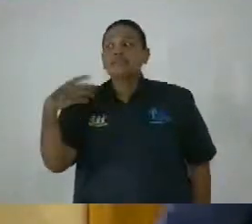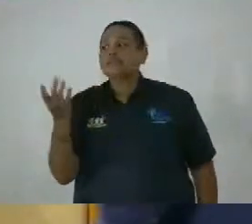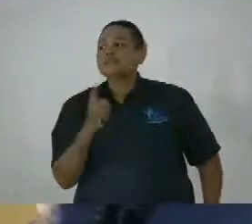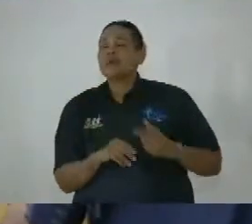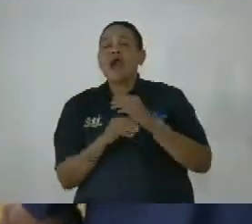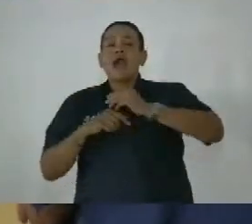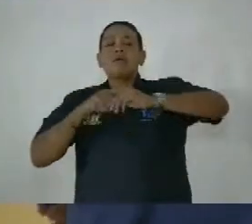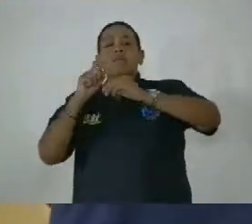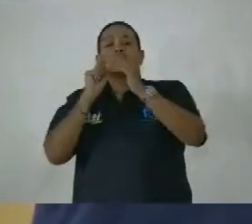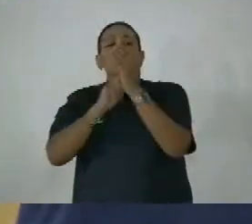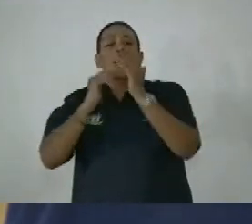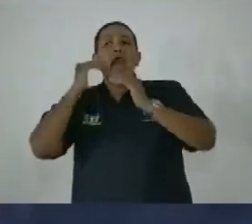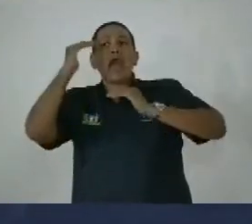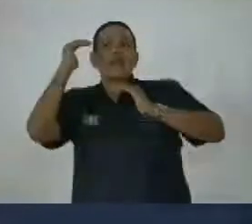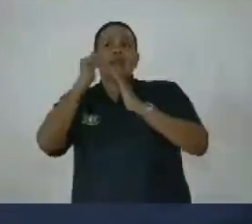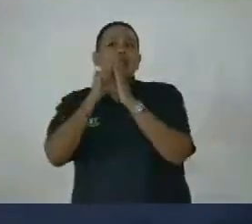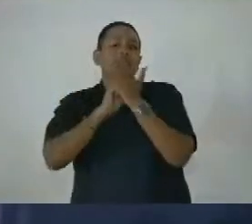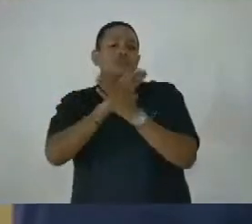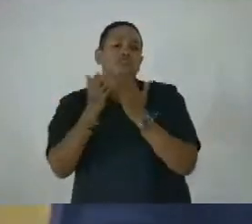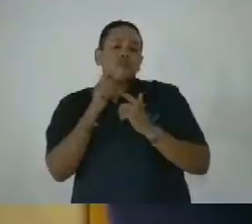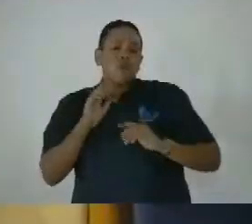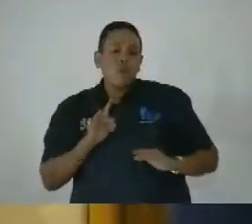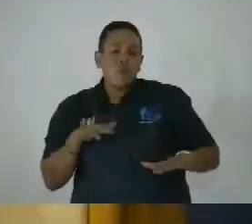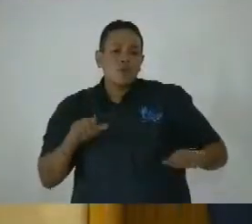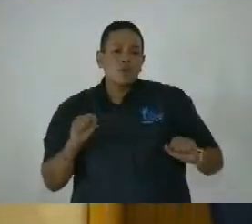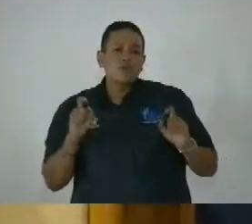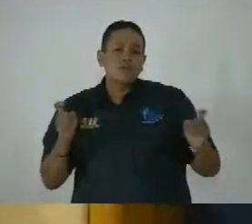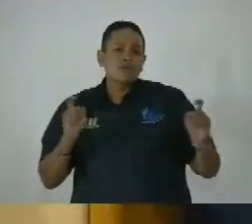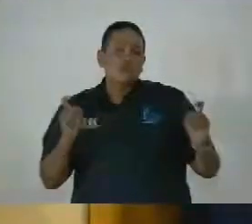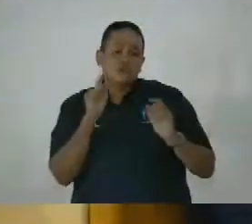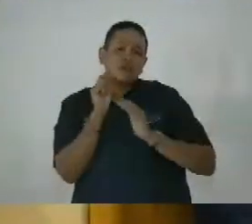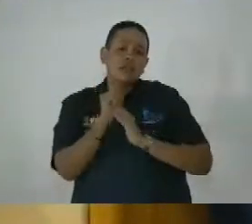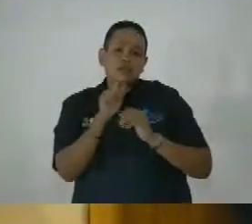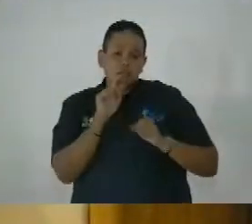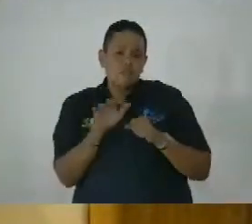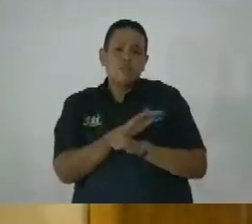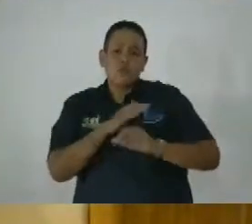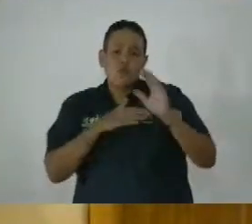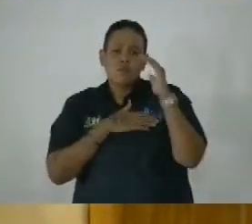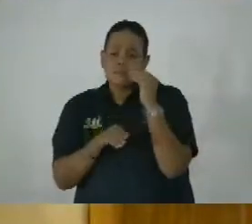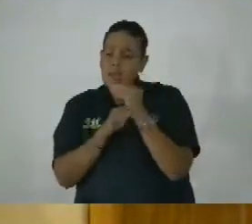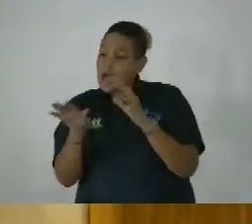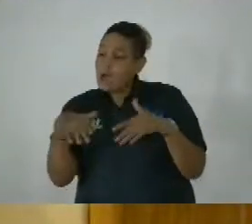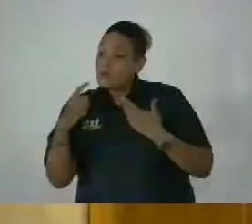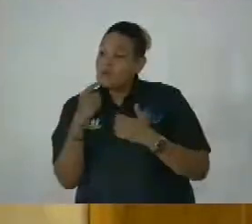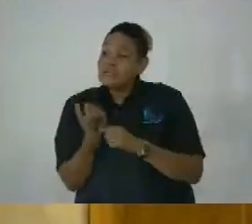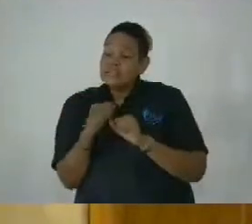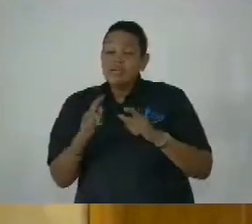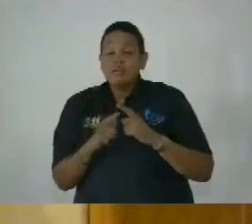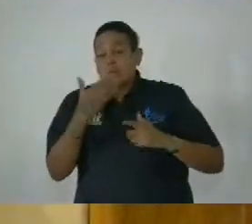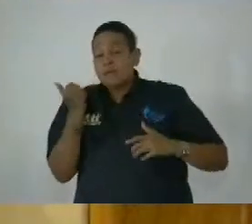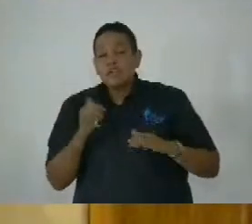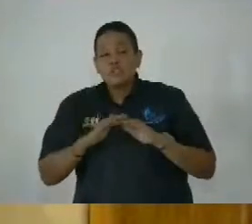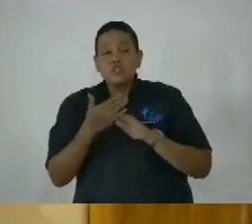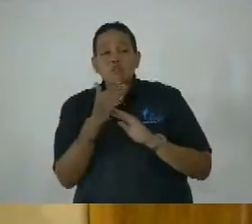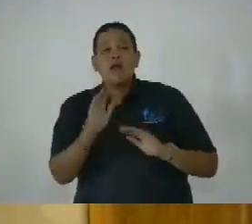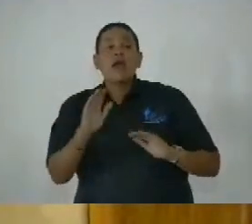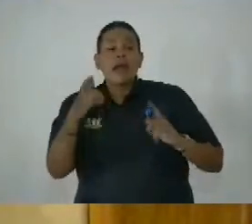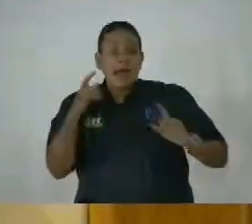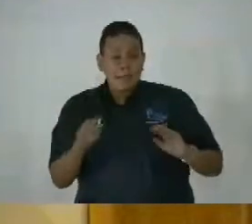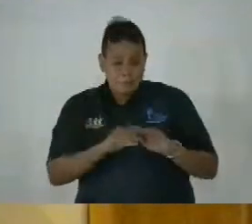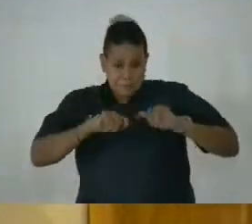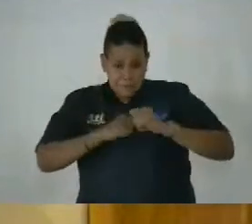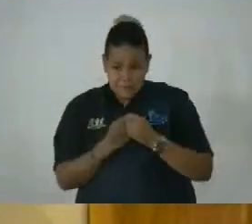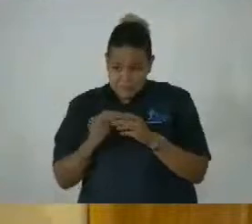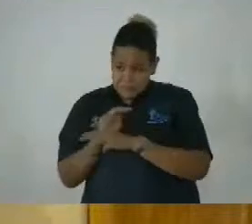must recognize the heads of these agencies for their outstanding leadership and unwavering commitment to a safer and better Jamaica. The team